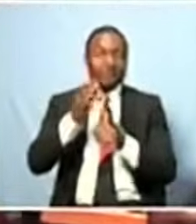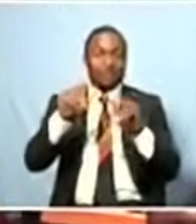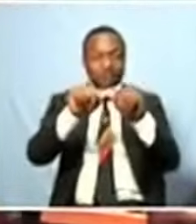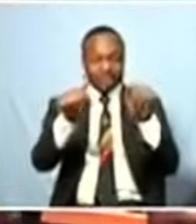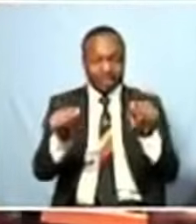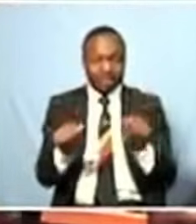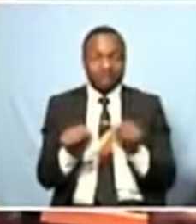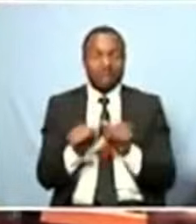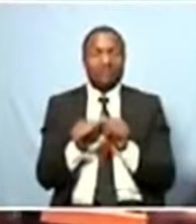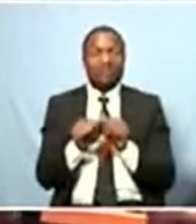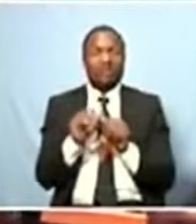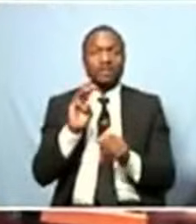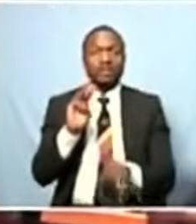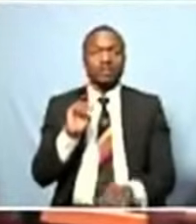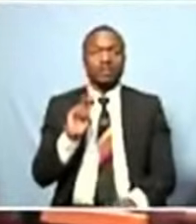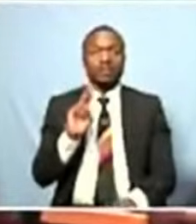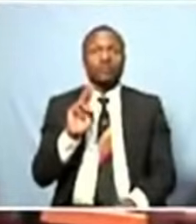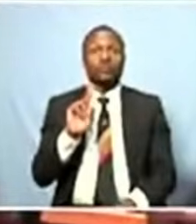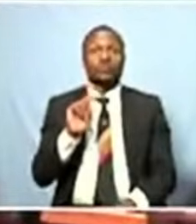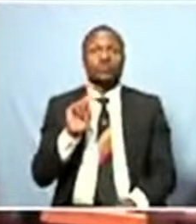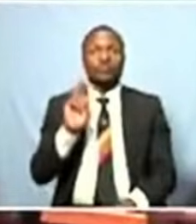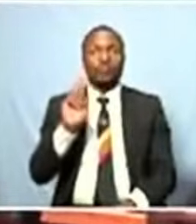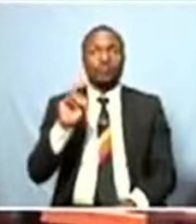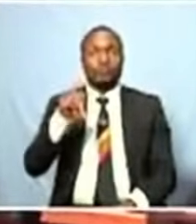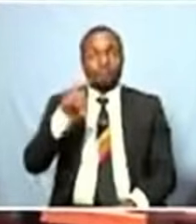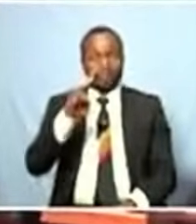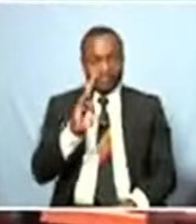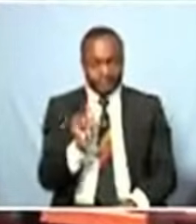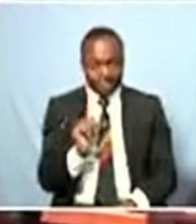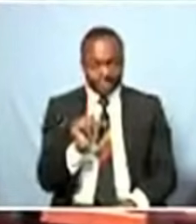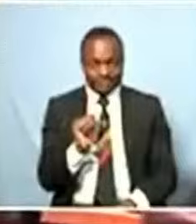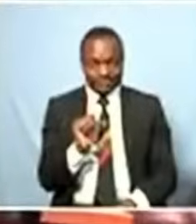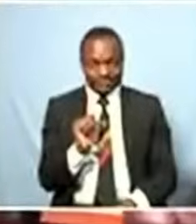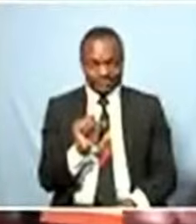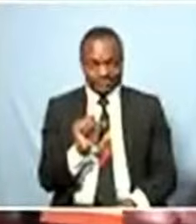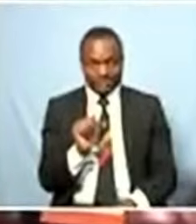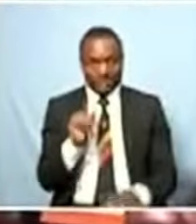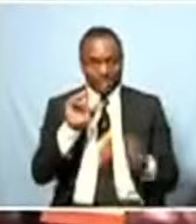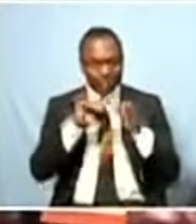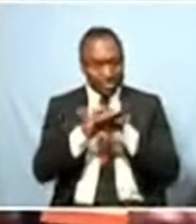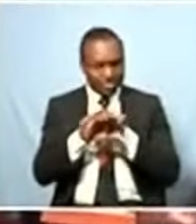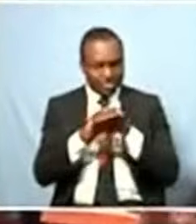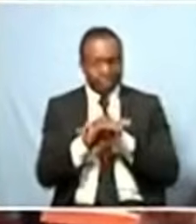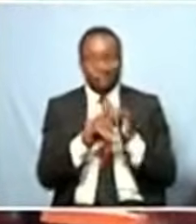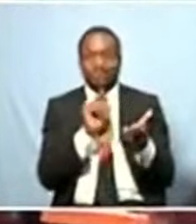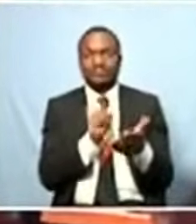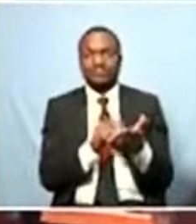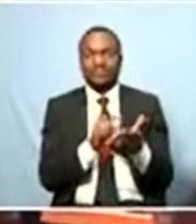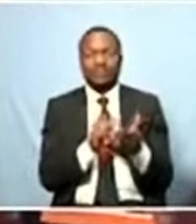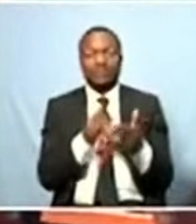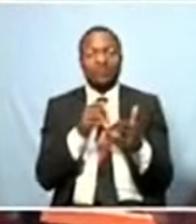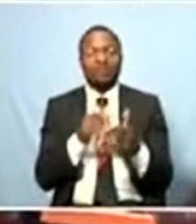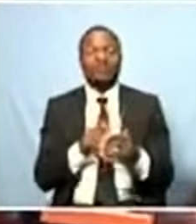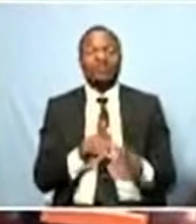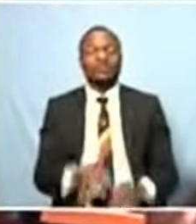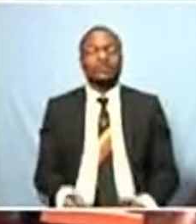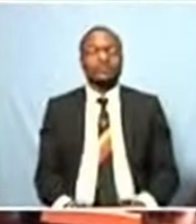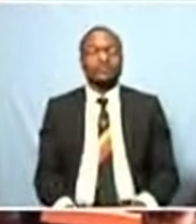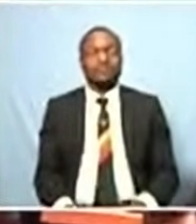like Mutumba and Kamwendo, where access is limited